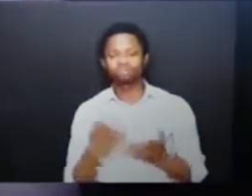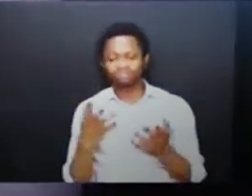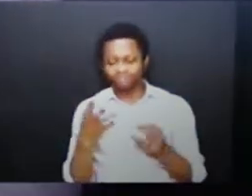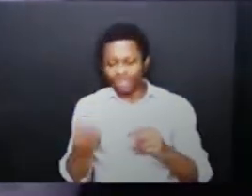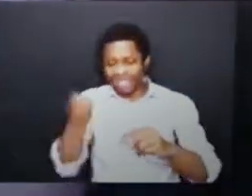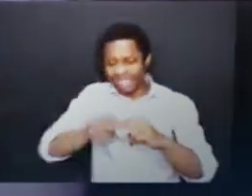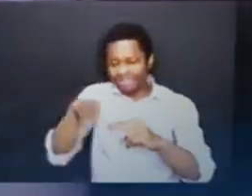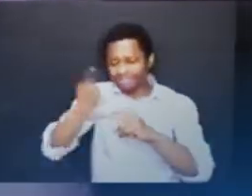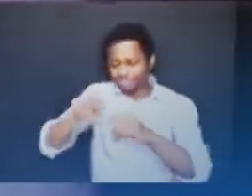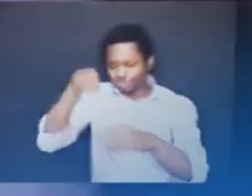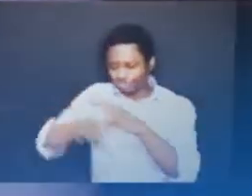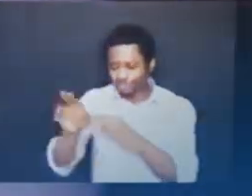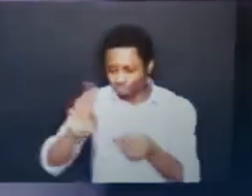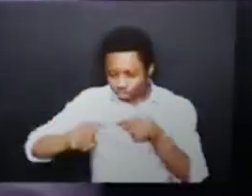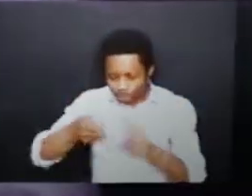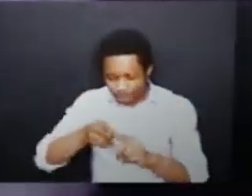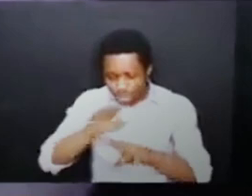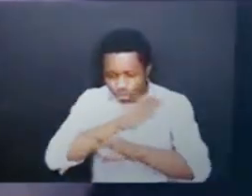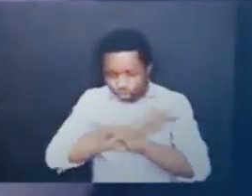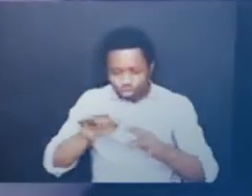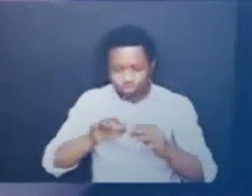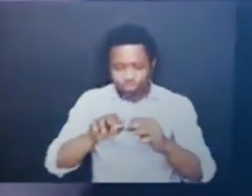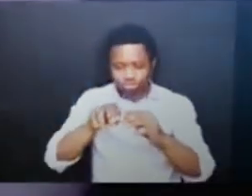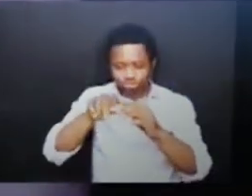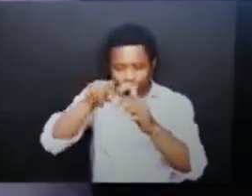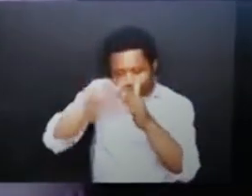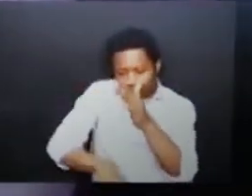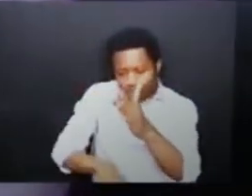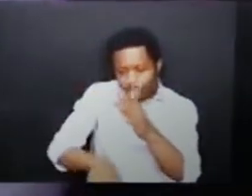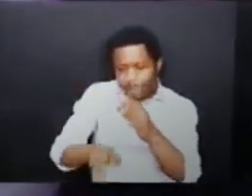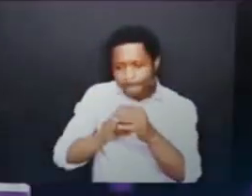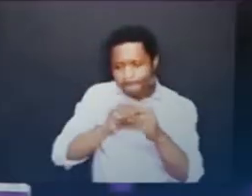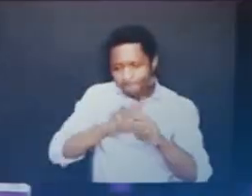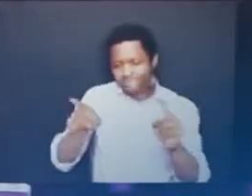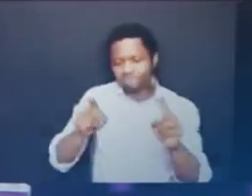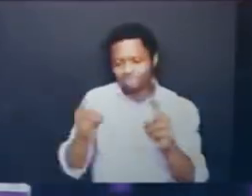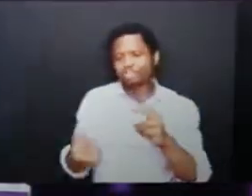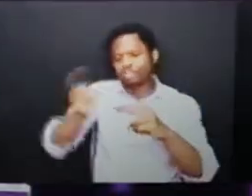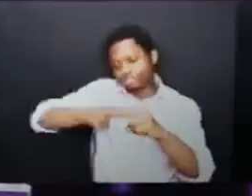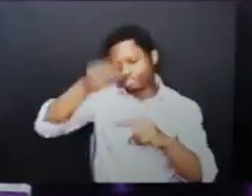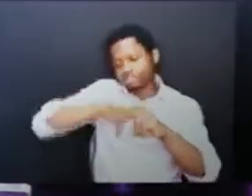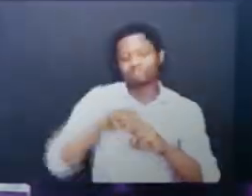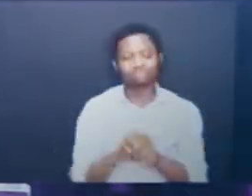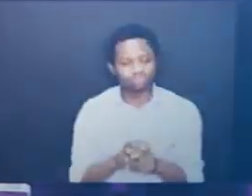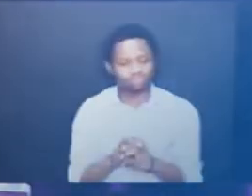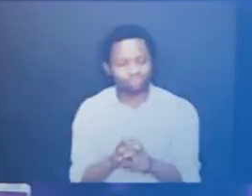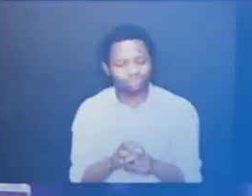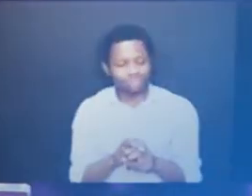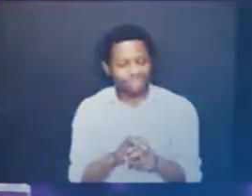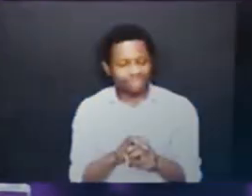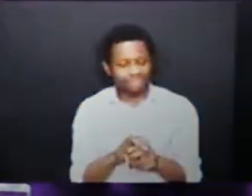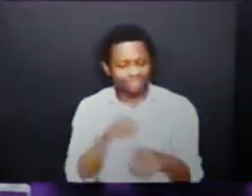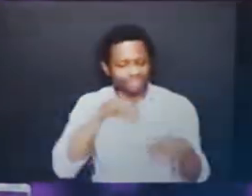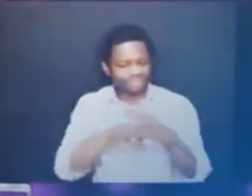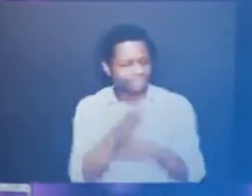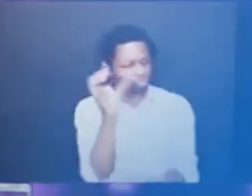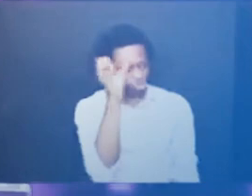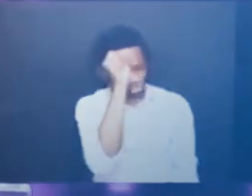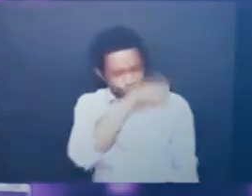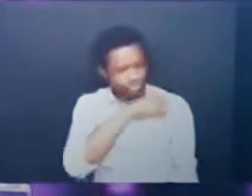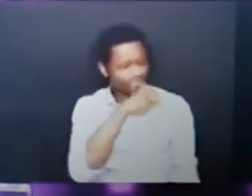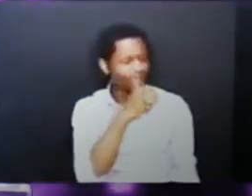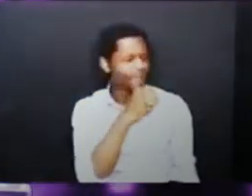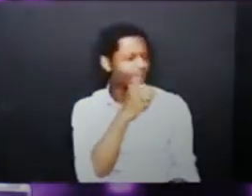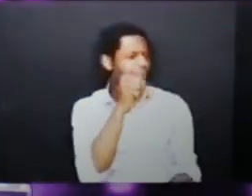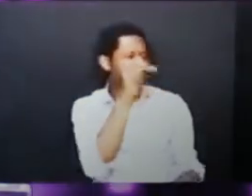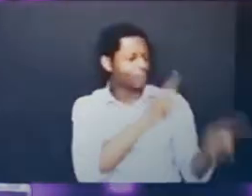Increase in number there, don't decrease. Even in a foreign land, God wanted Israel